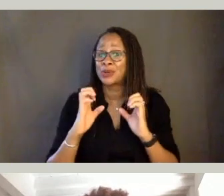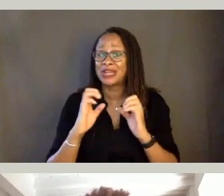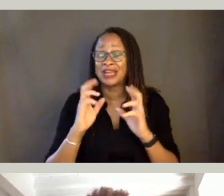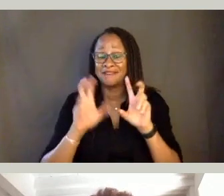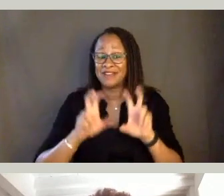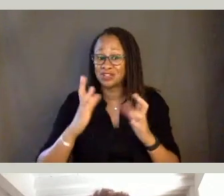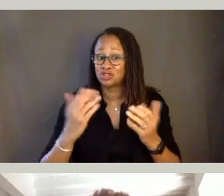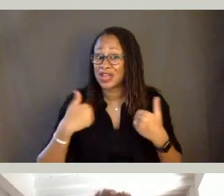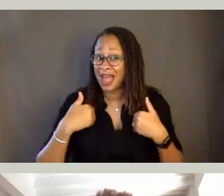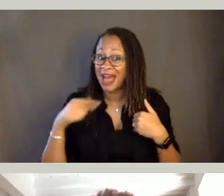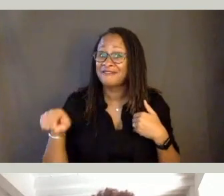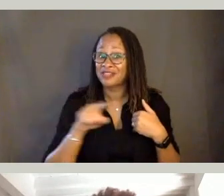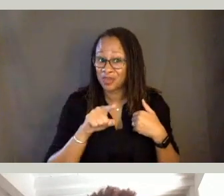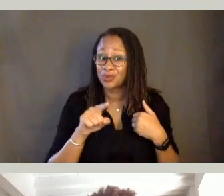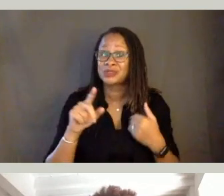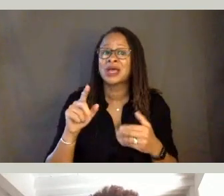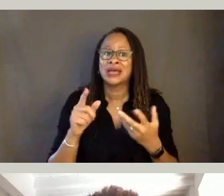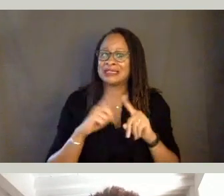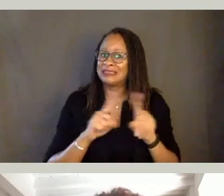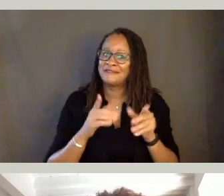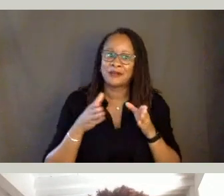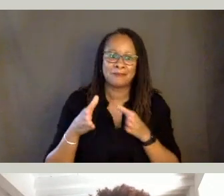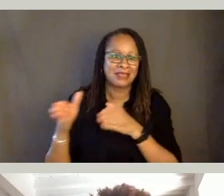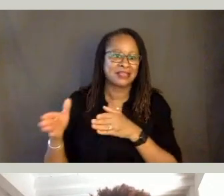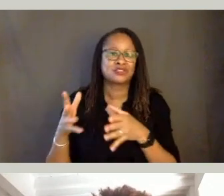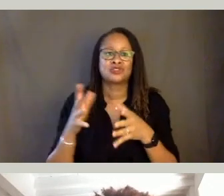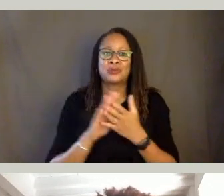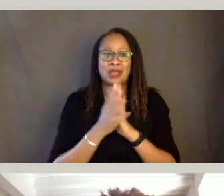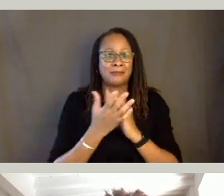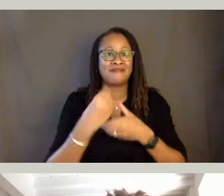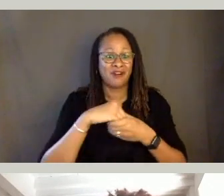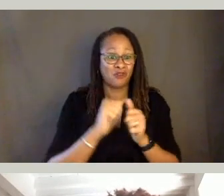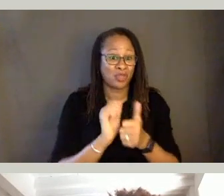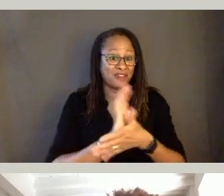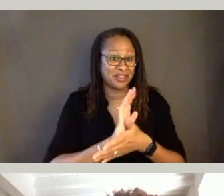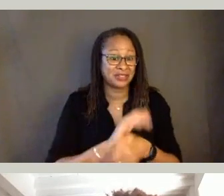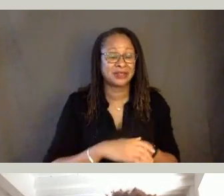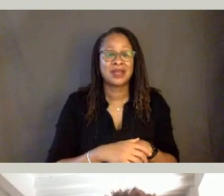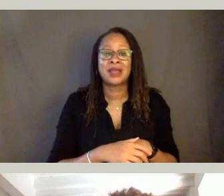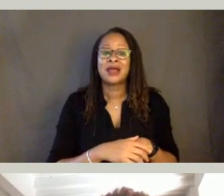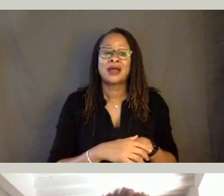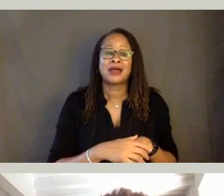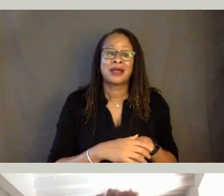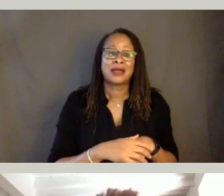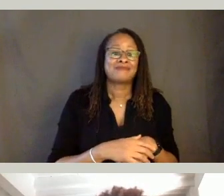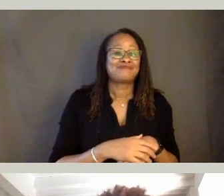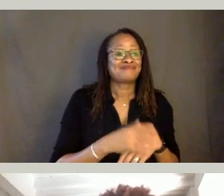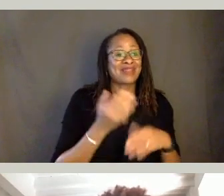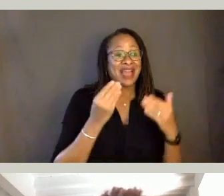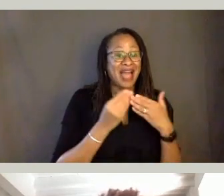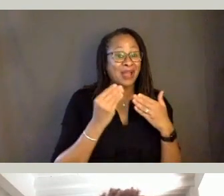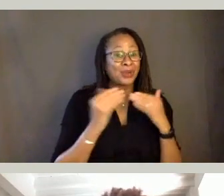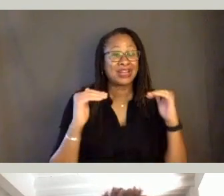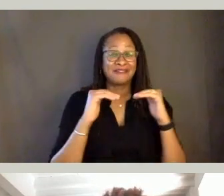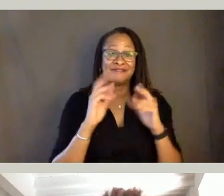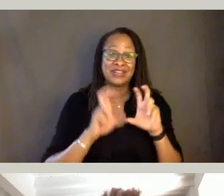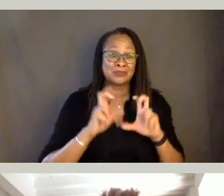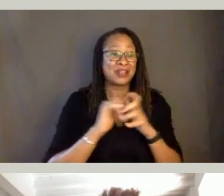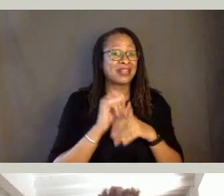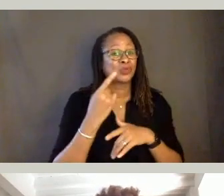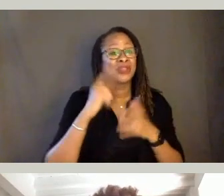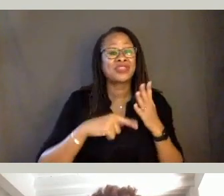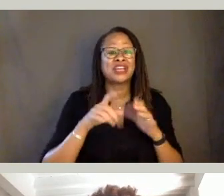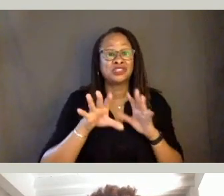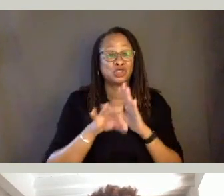mechanisms at their disposal for being involved with film. Equity investments are the ones that they choose. That's the one that they choose. And I'm